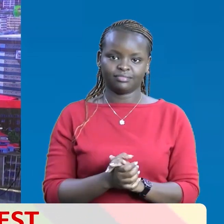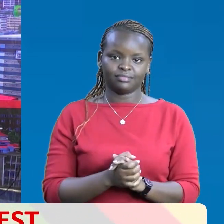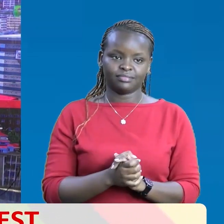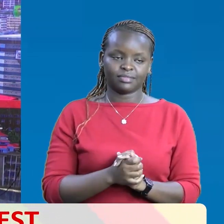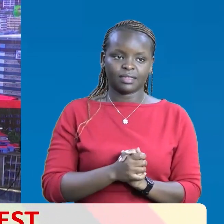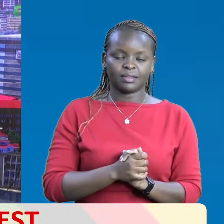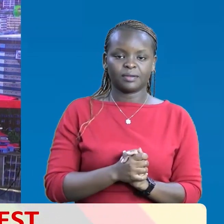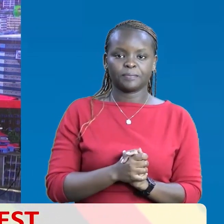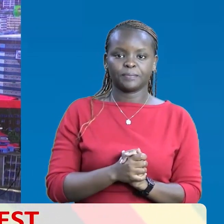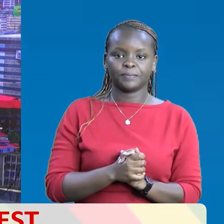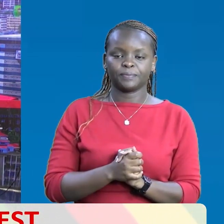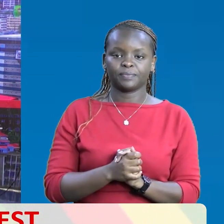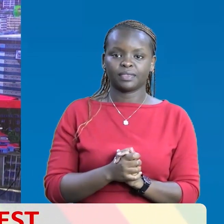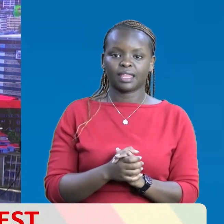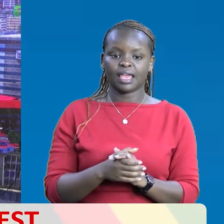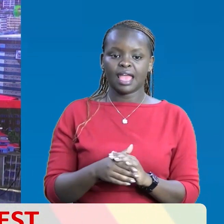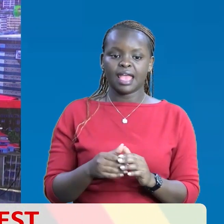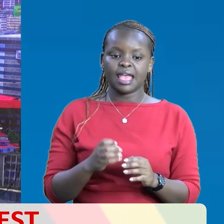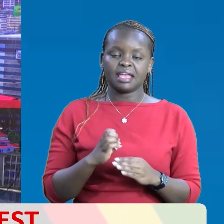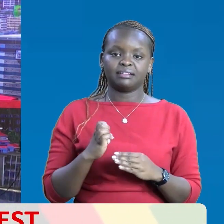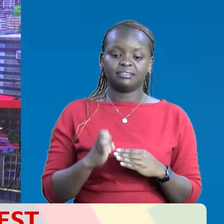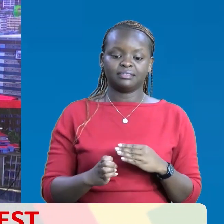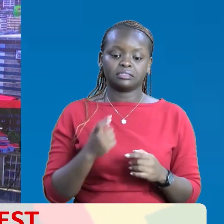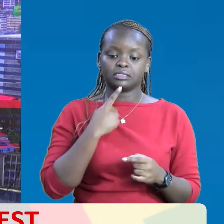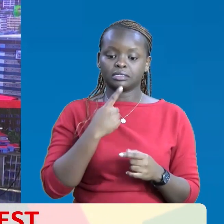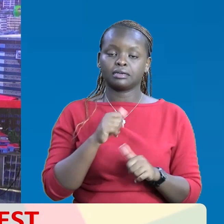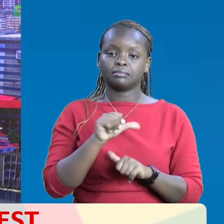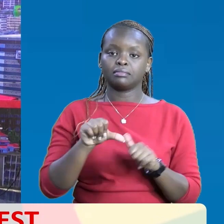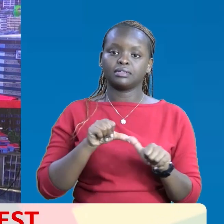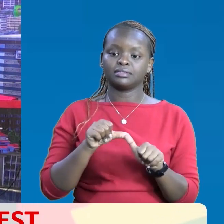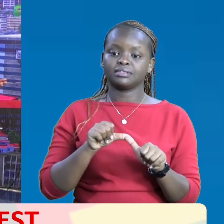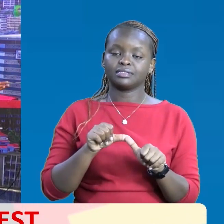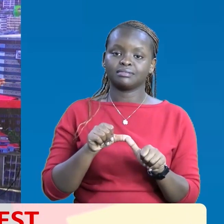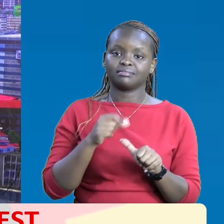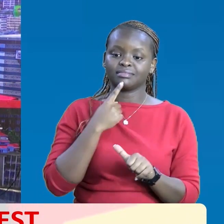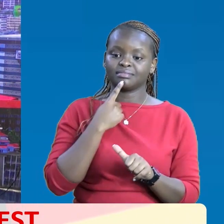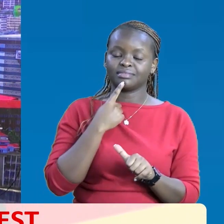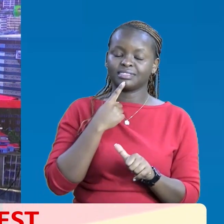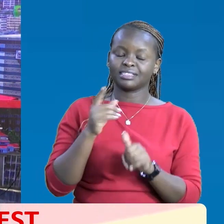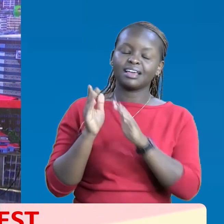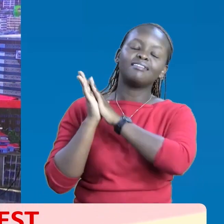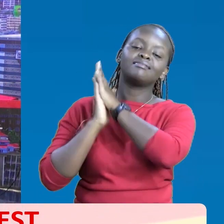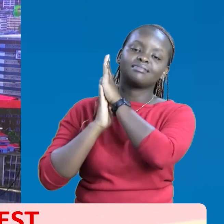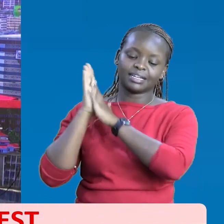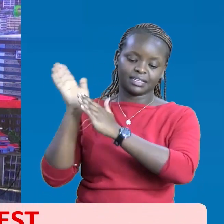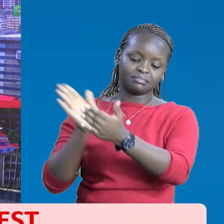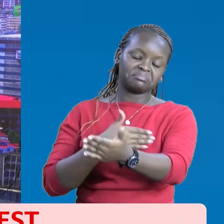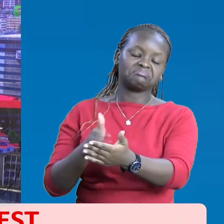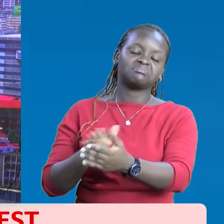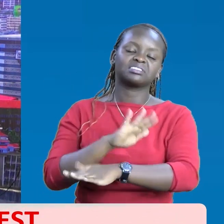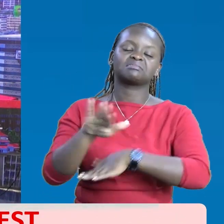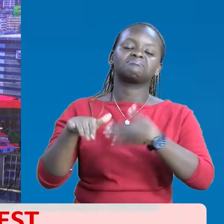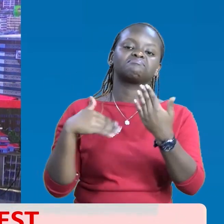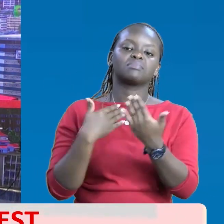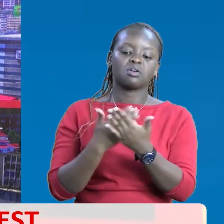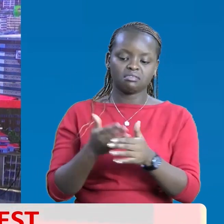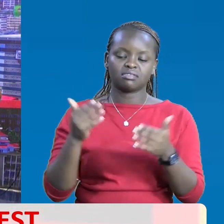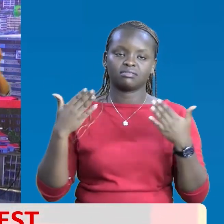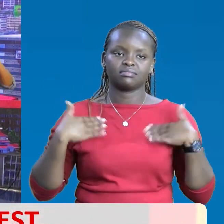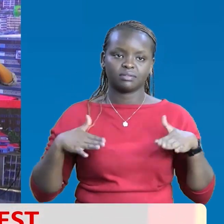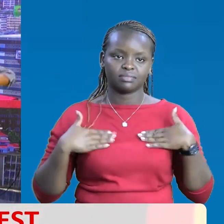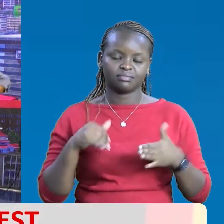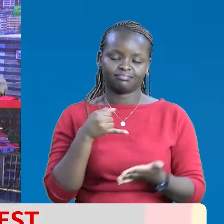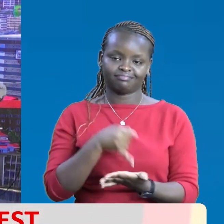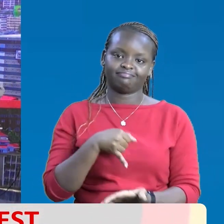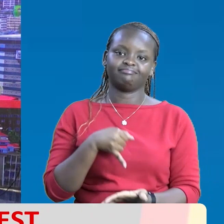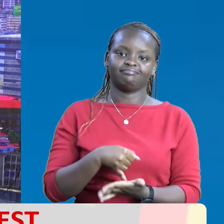the time when you are so young. So at the end of the day we're talking to all. Usiseme ati kwanza reggae ni kila mtu. So wazee kina mama